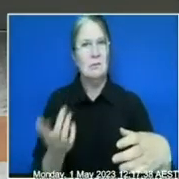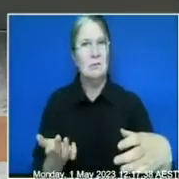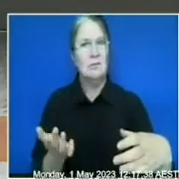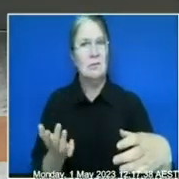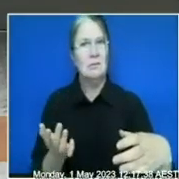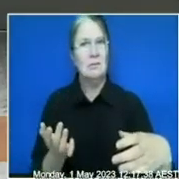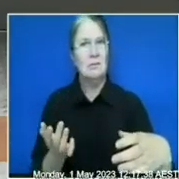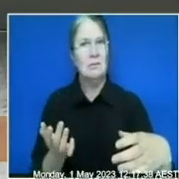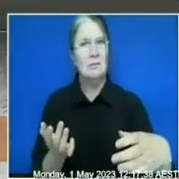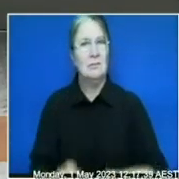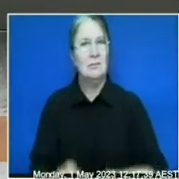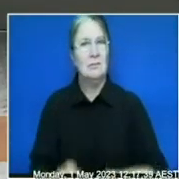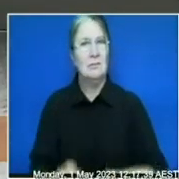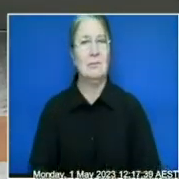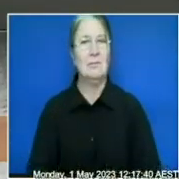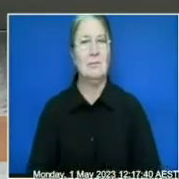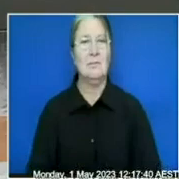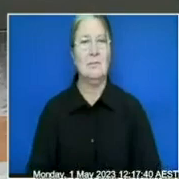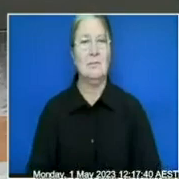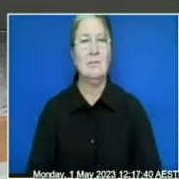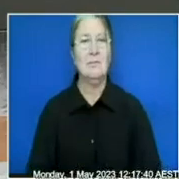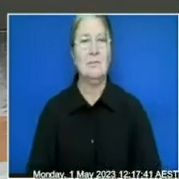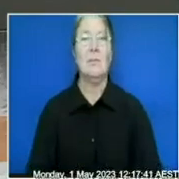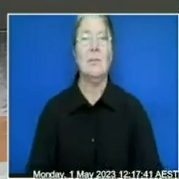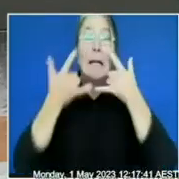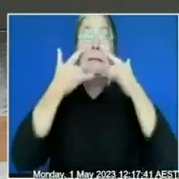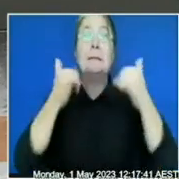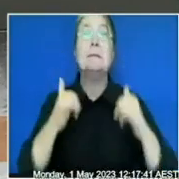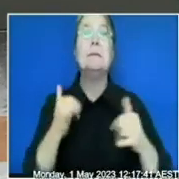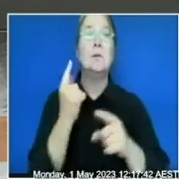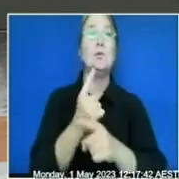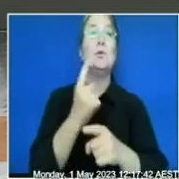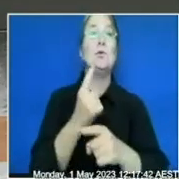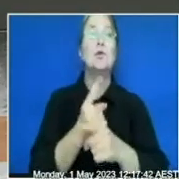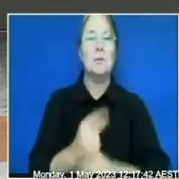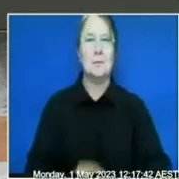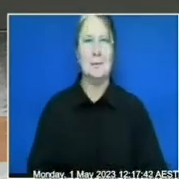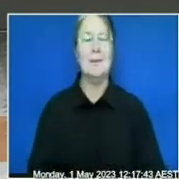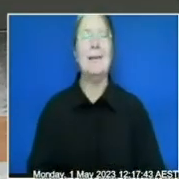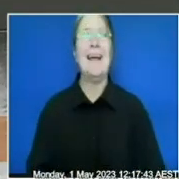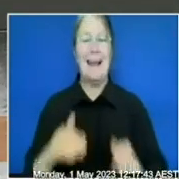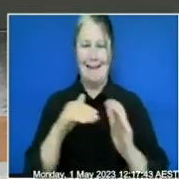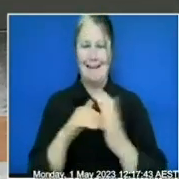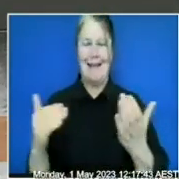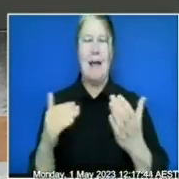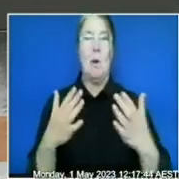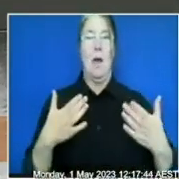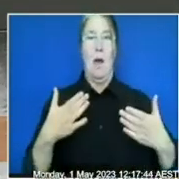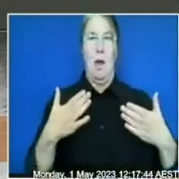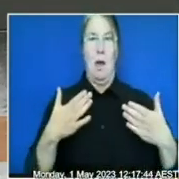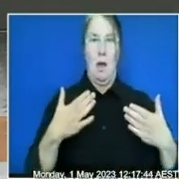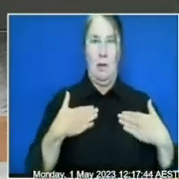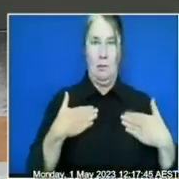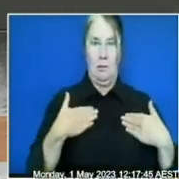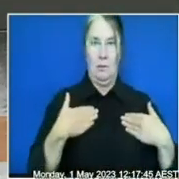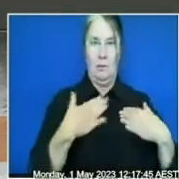and also youth justice, you are not responsible for the healthcare that the kids